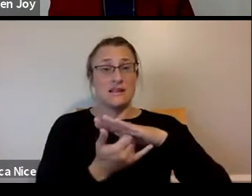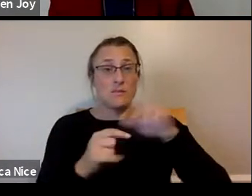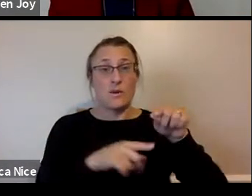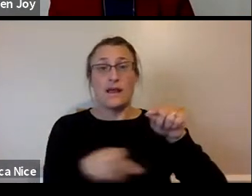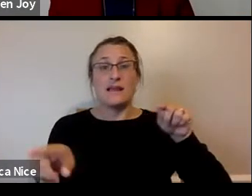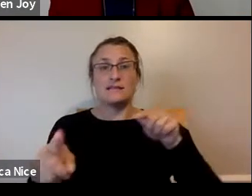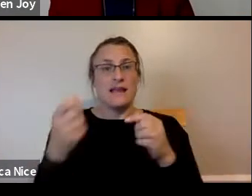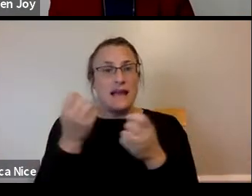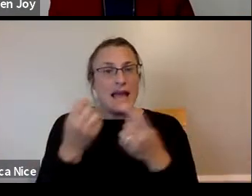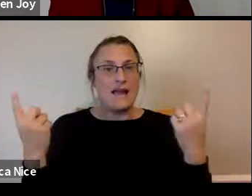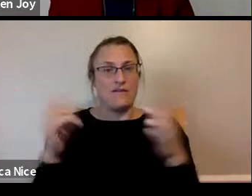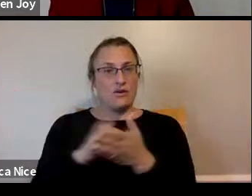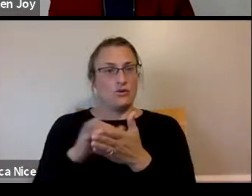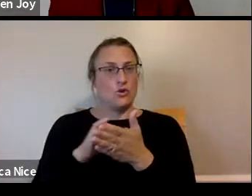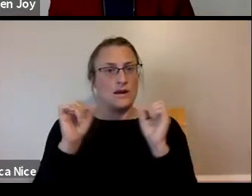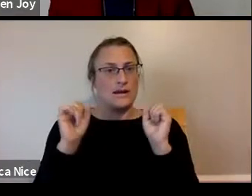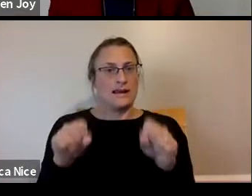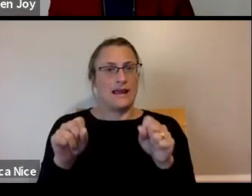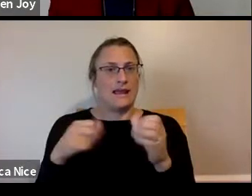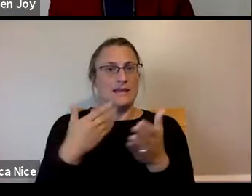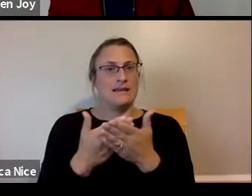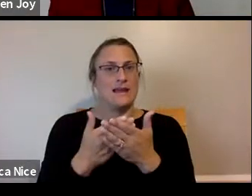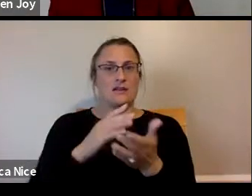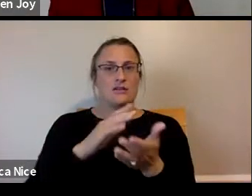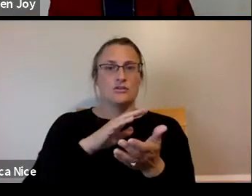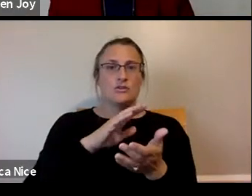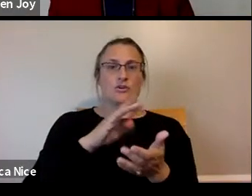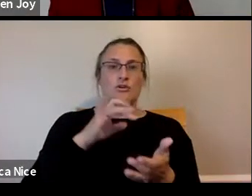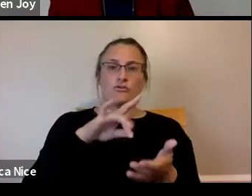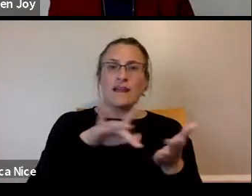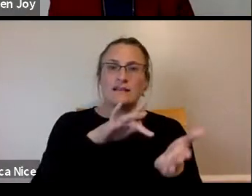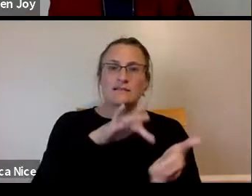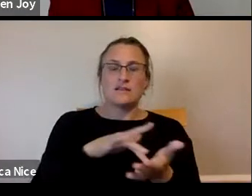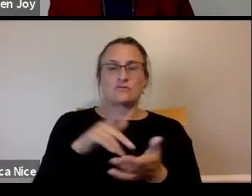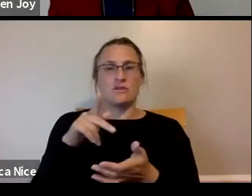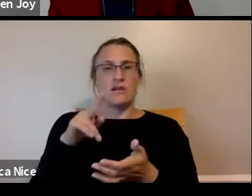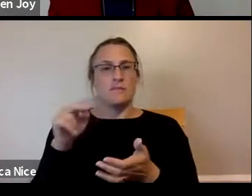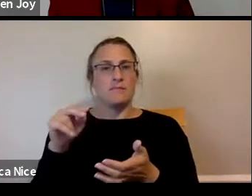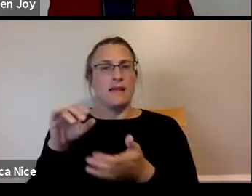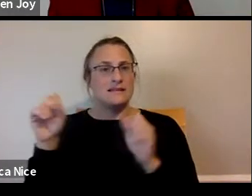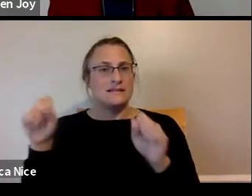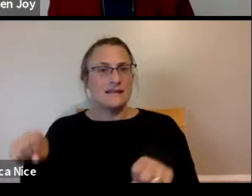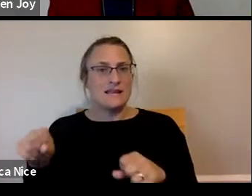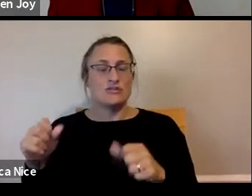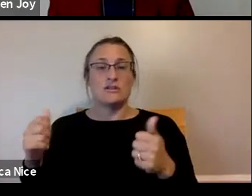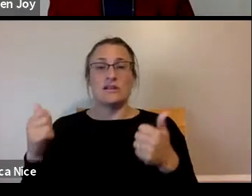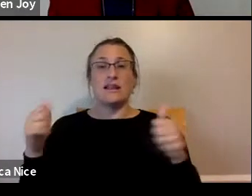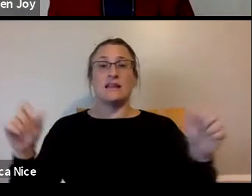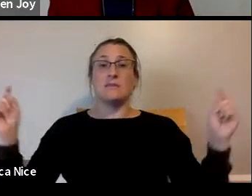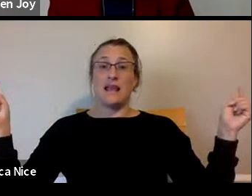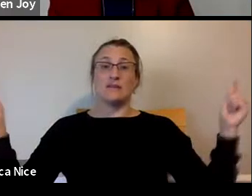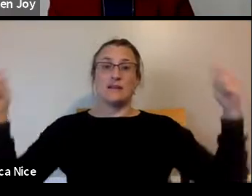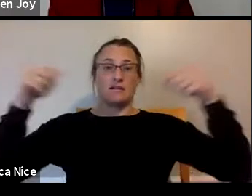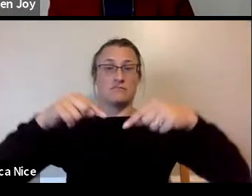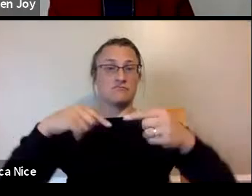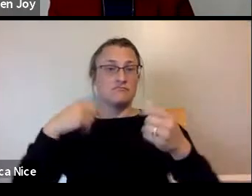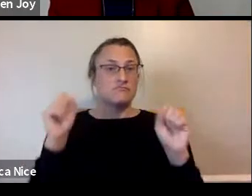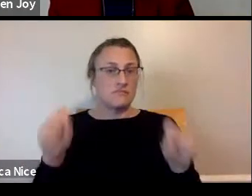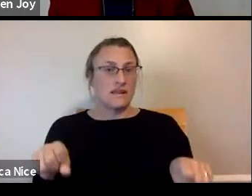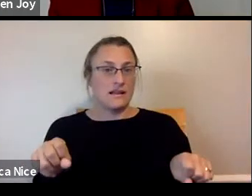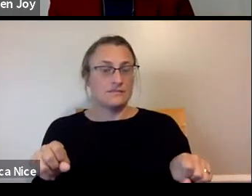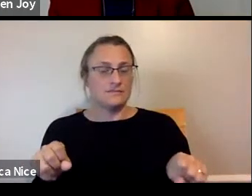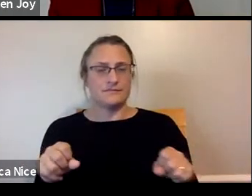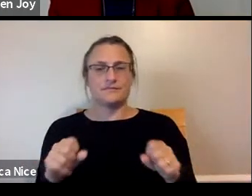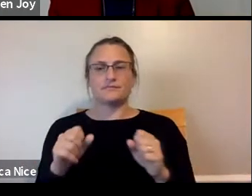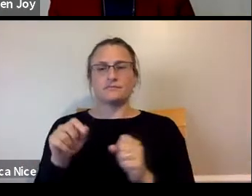New Yorker can be able to get either to Grand Central or to Penn Station, and those coming from the suburbs can get to Willits. I want to say that